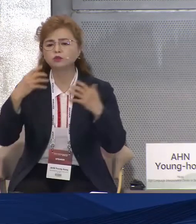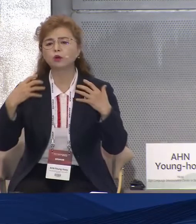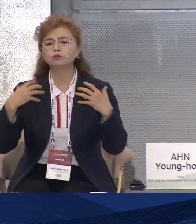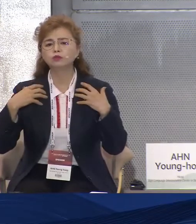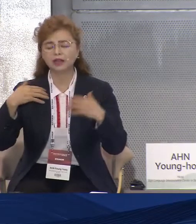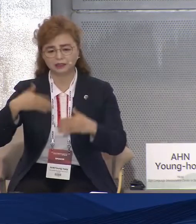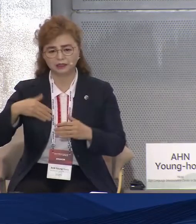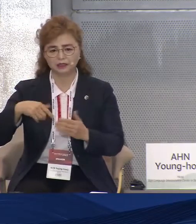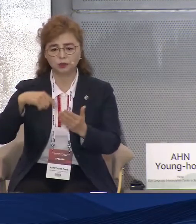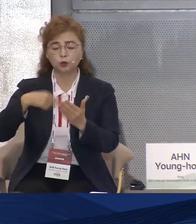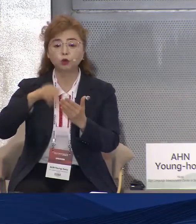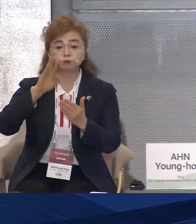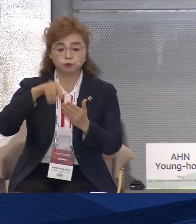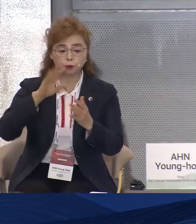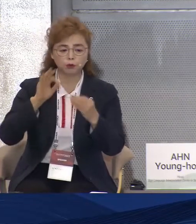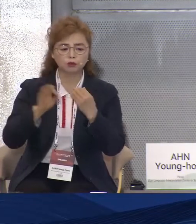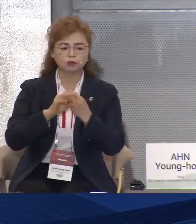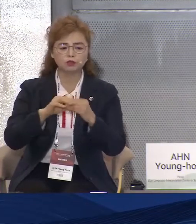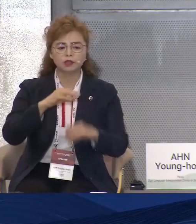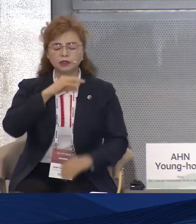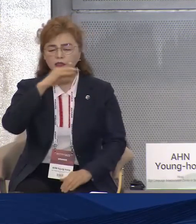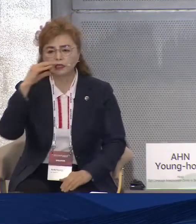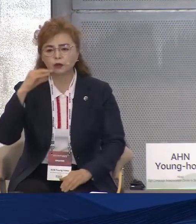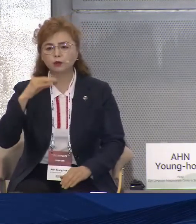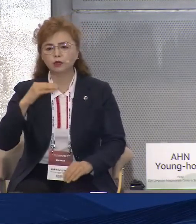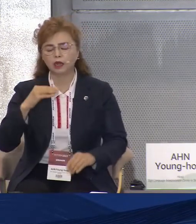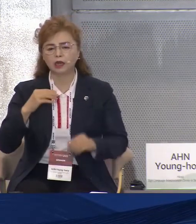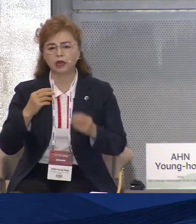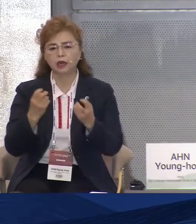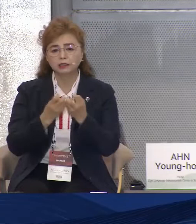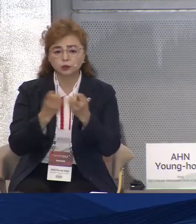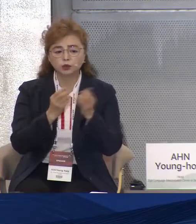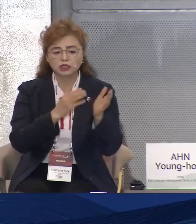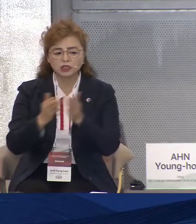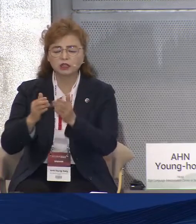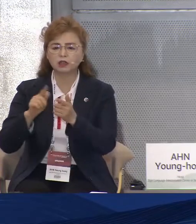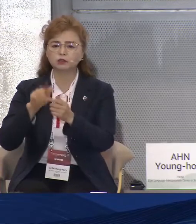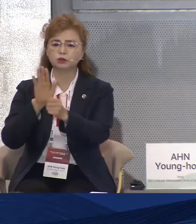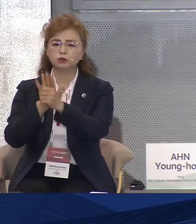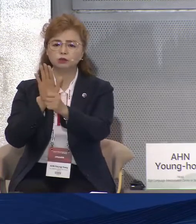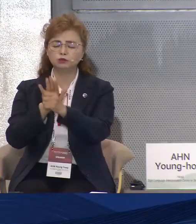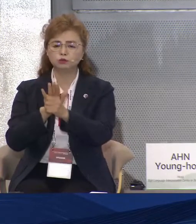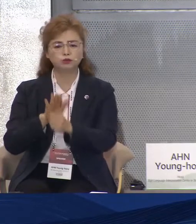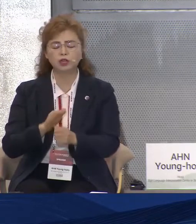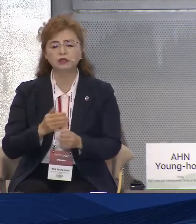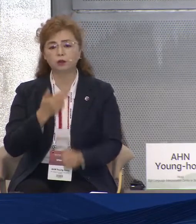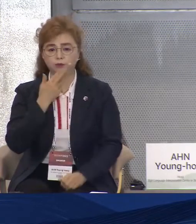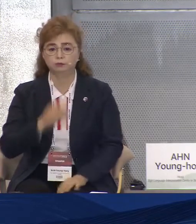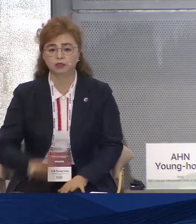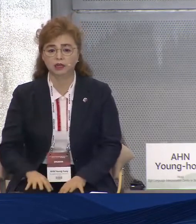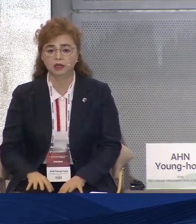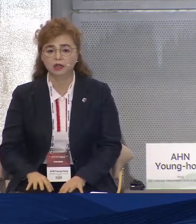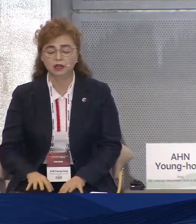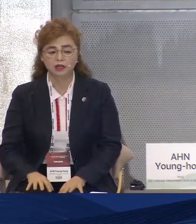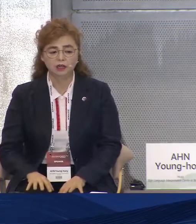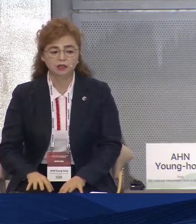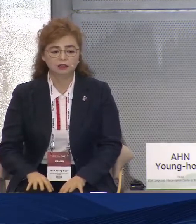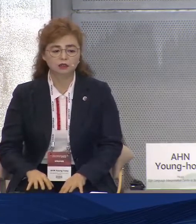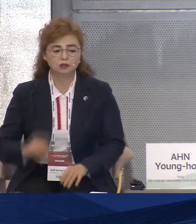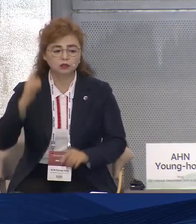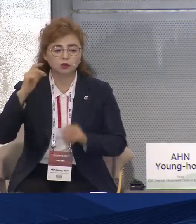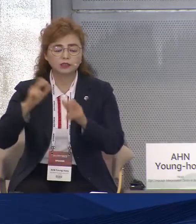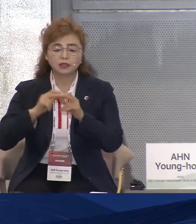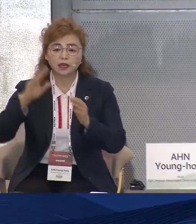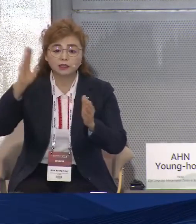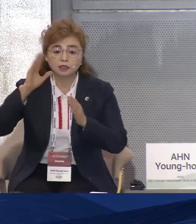to think about what is going on. The government have to think about that. But the government, the educational